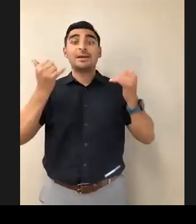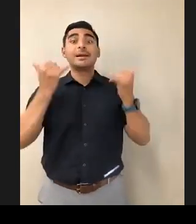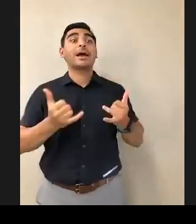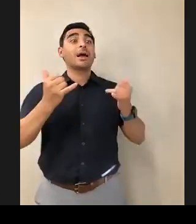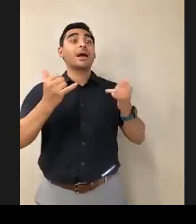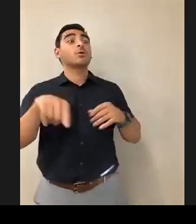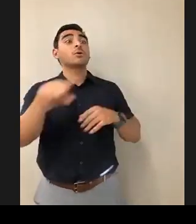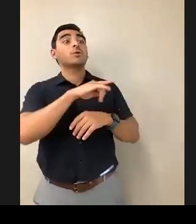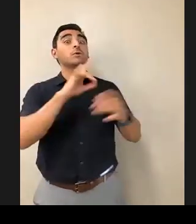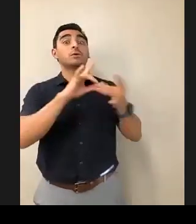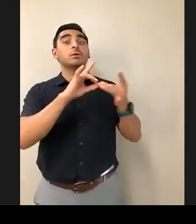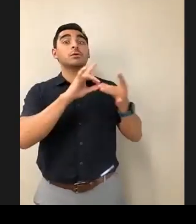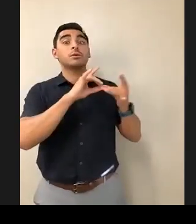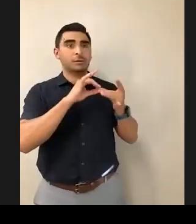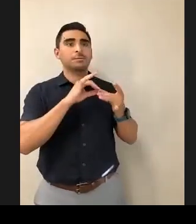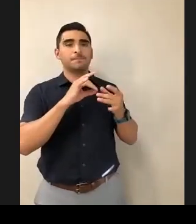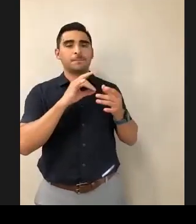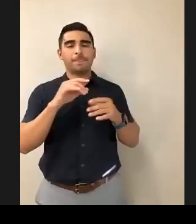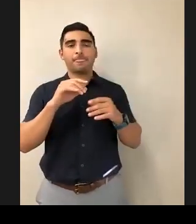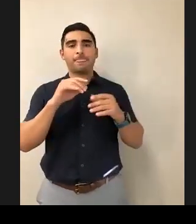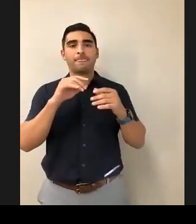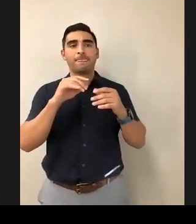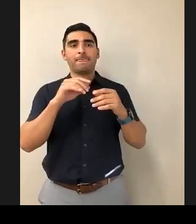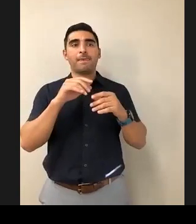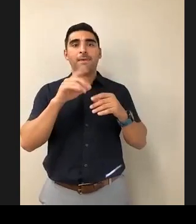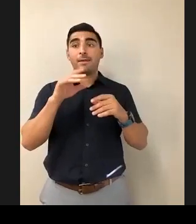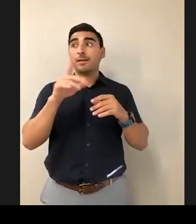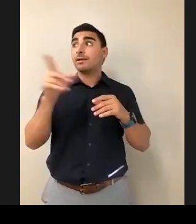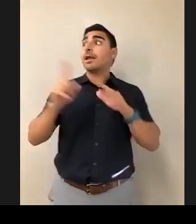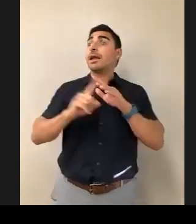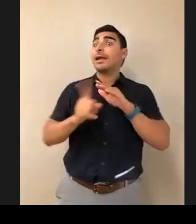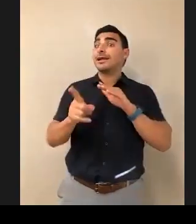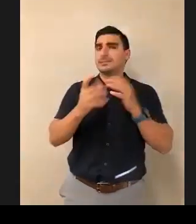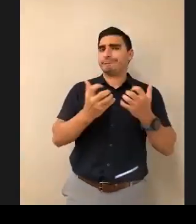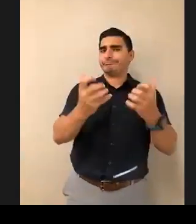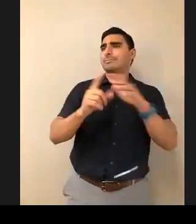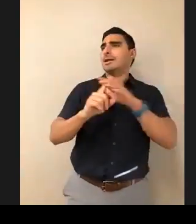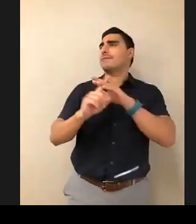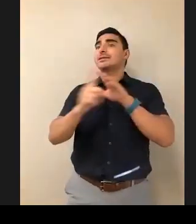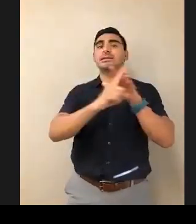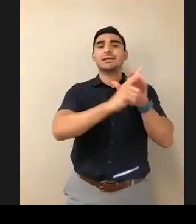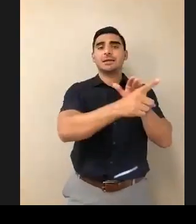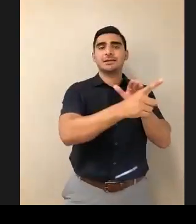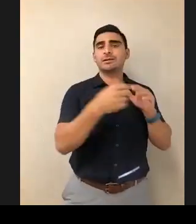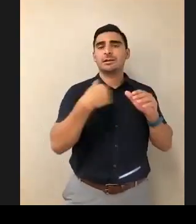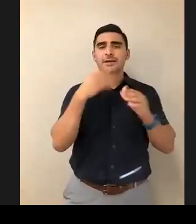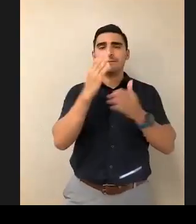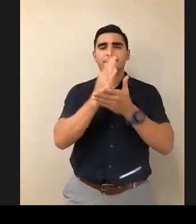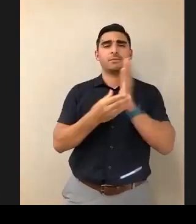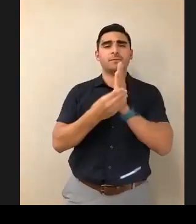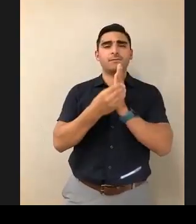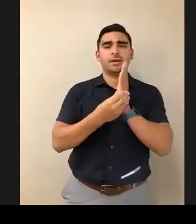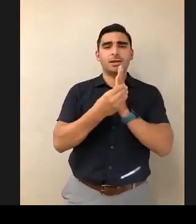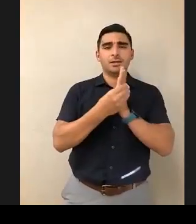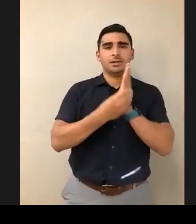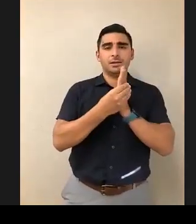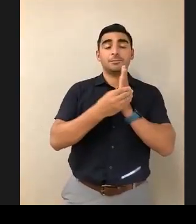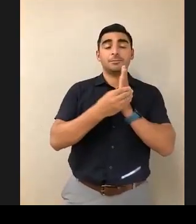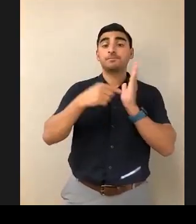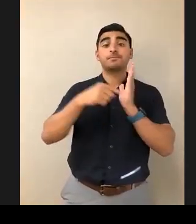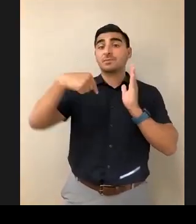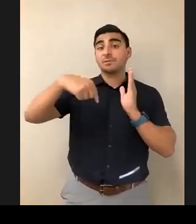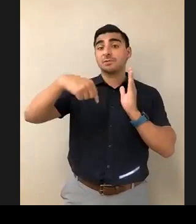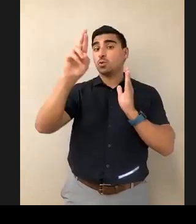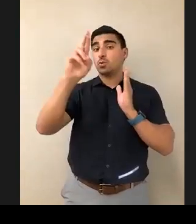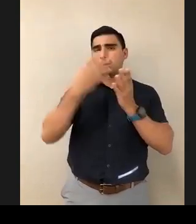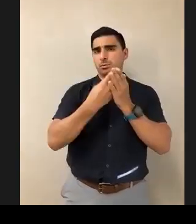some flyers located at that exit on the table and at this exit over here on a chair that has a QR code, so you can